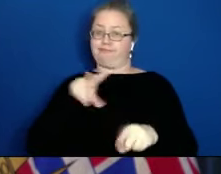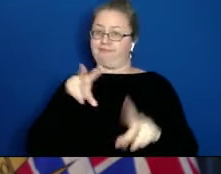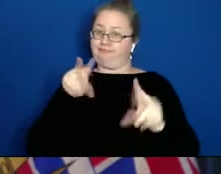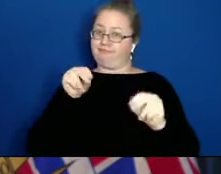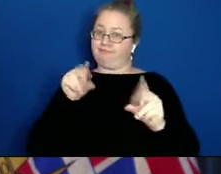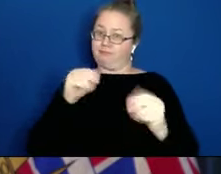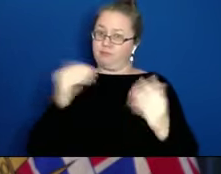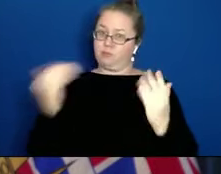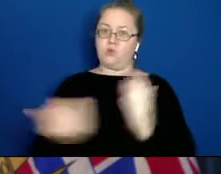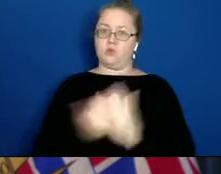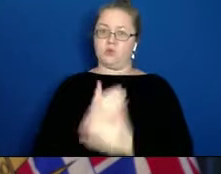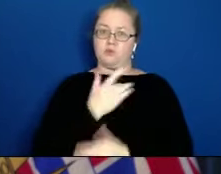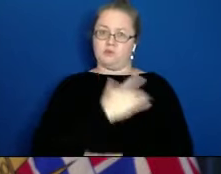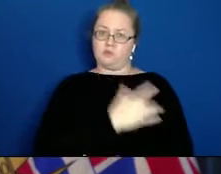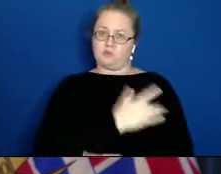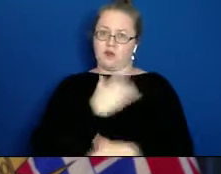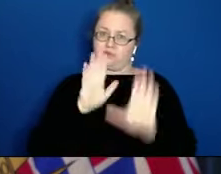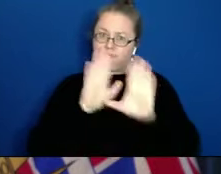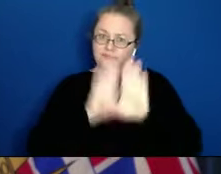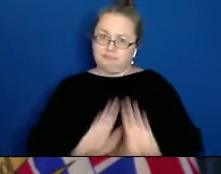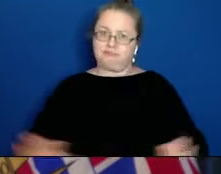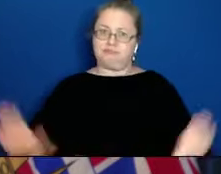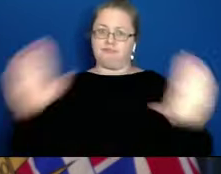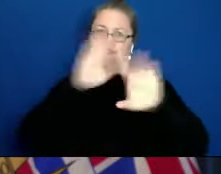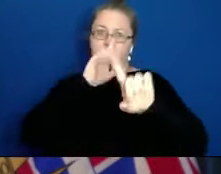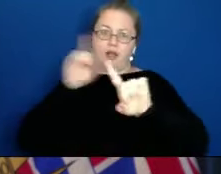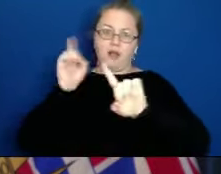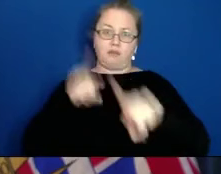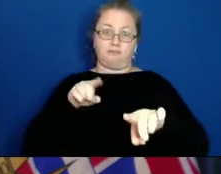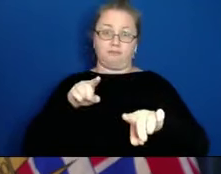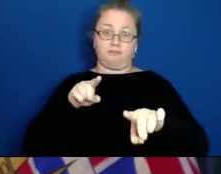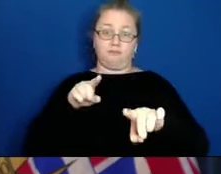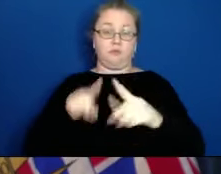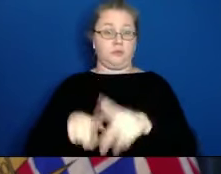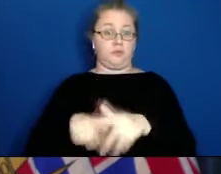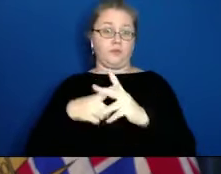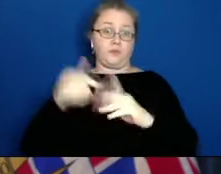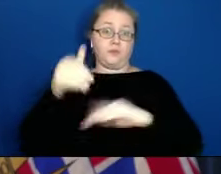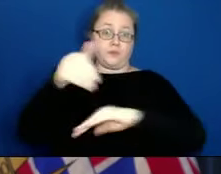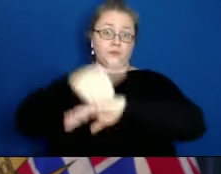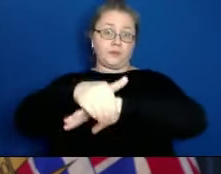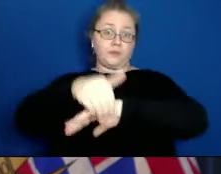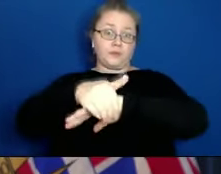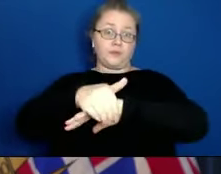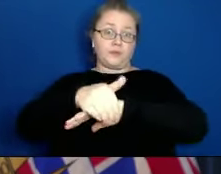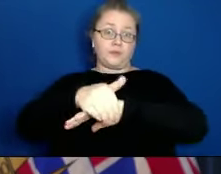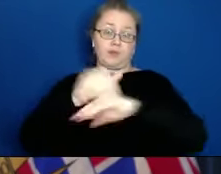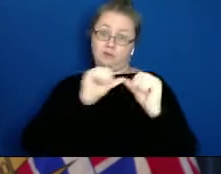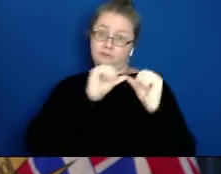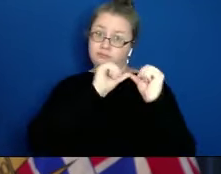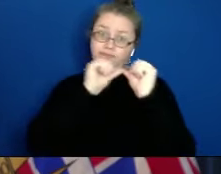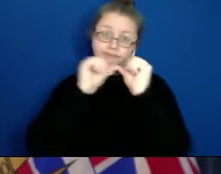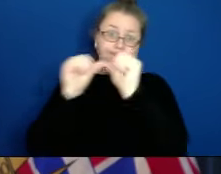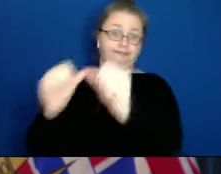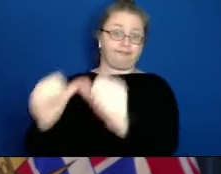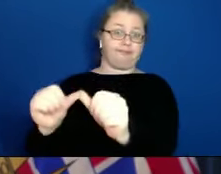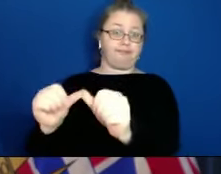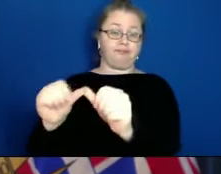in place. These expanded orders will come into effect today and run until